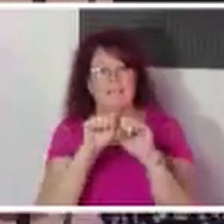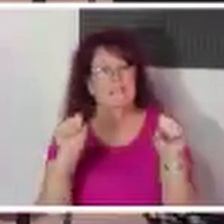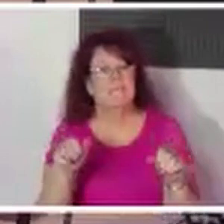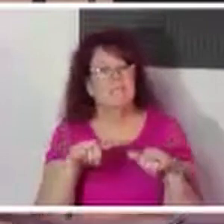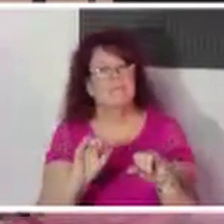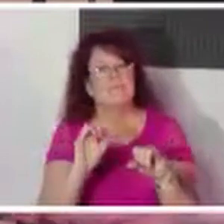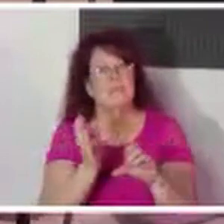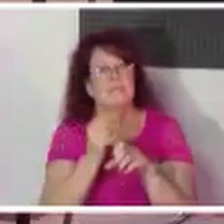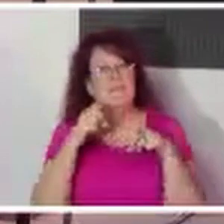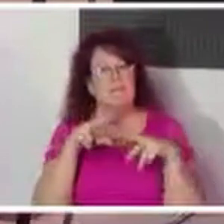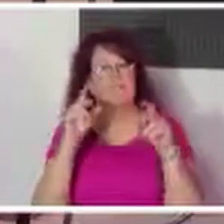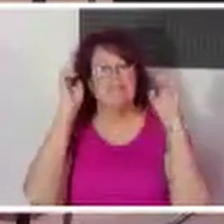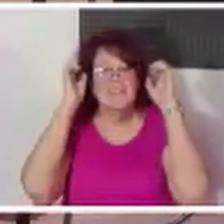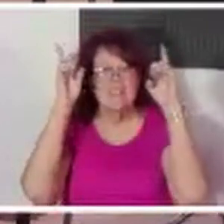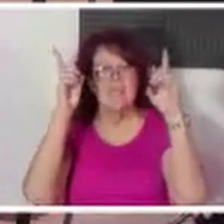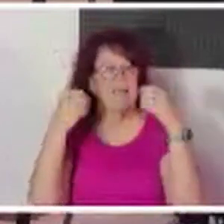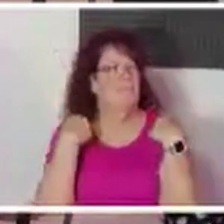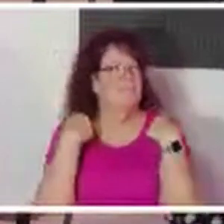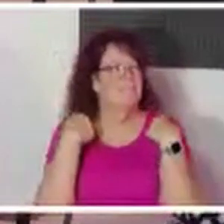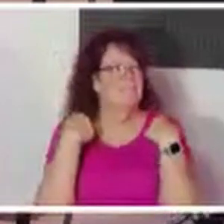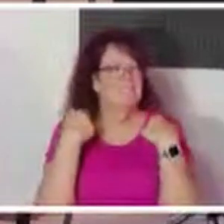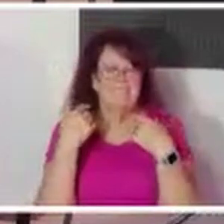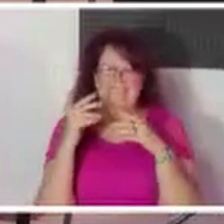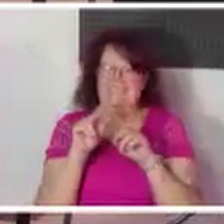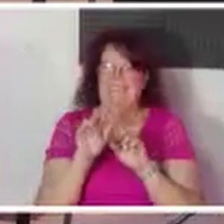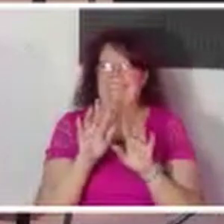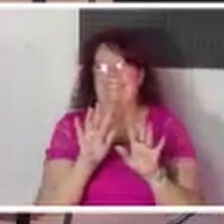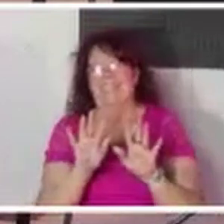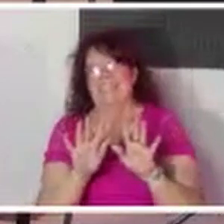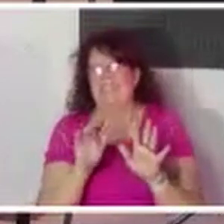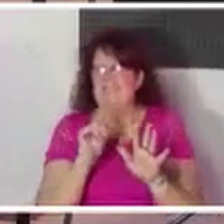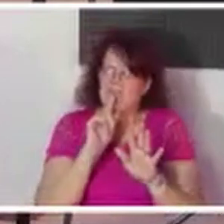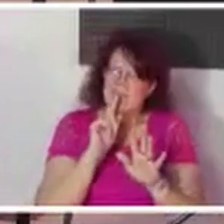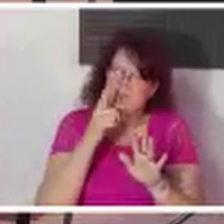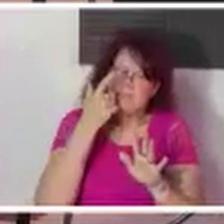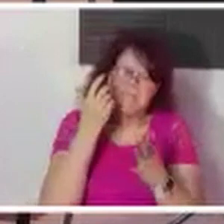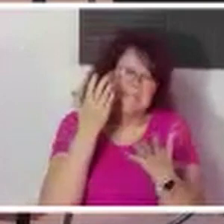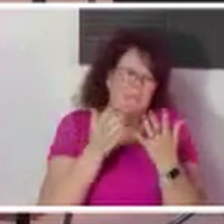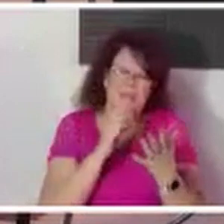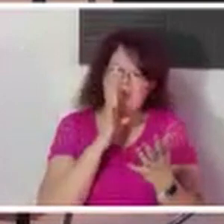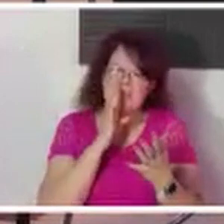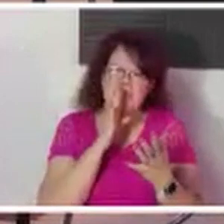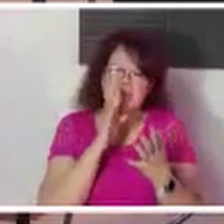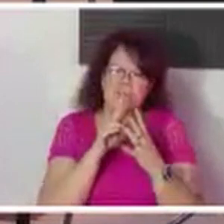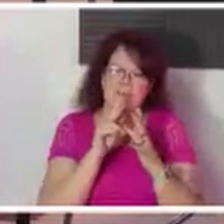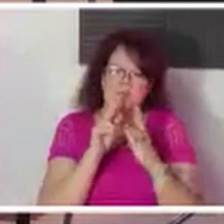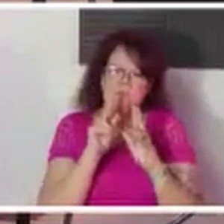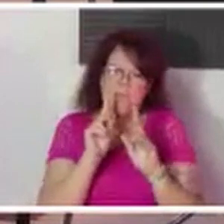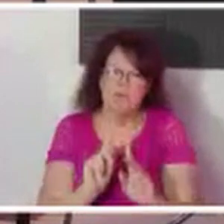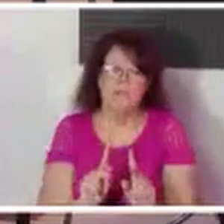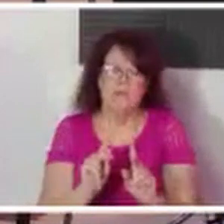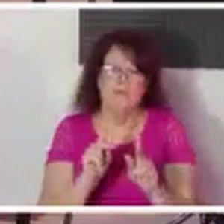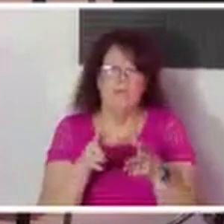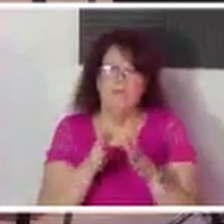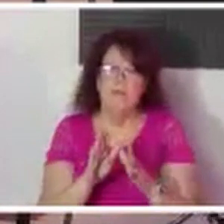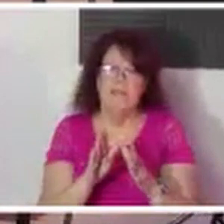given opportunities to educate, I have this hesitancy because I know that I am not going to be someone that can speak to it on a personal way, given that